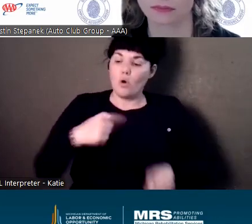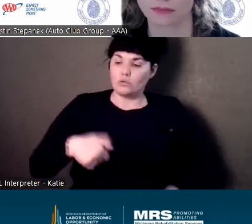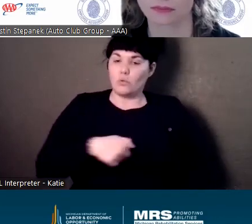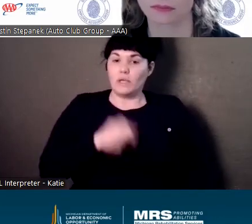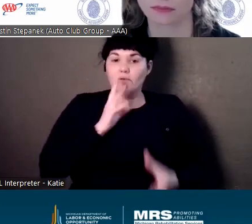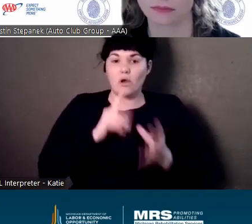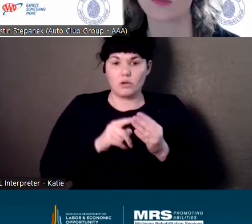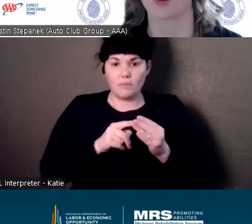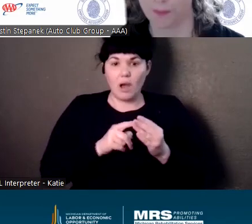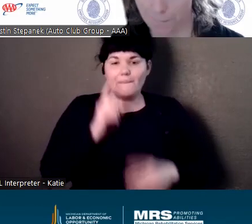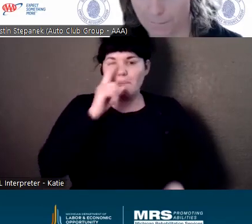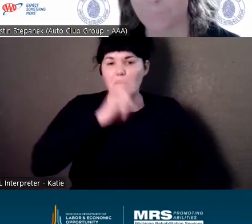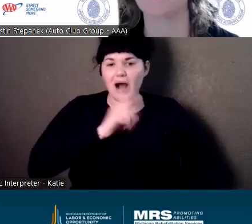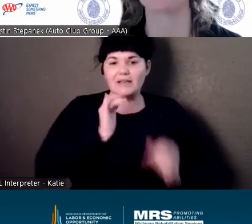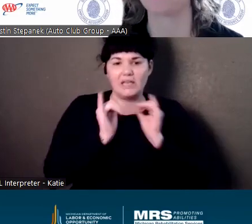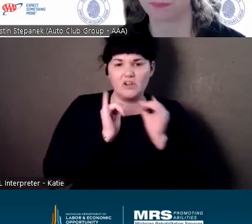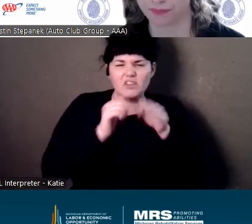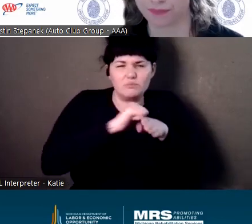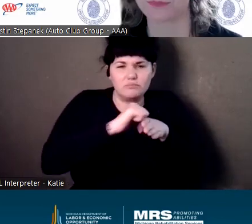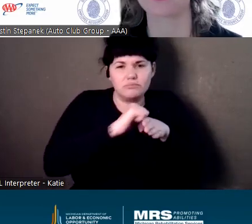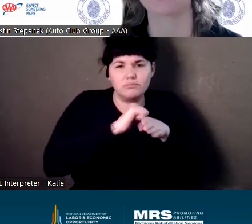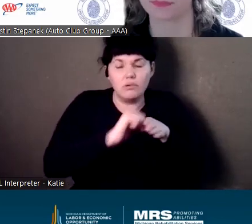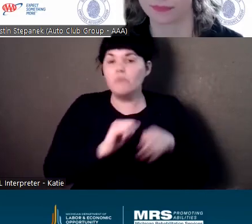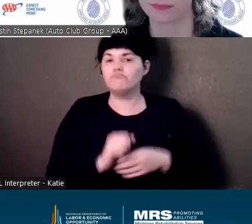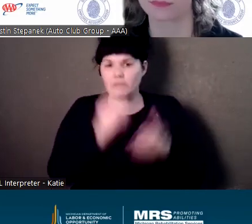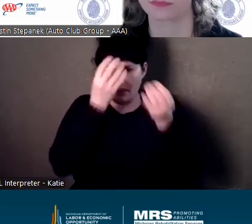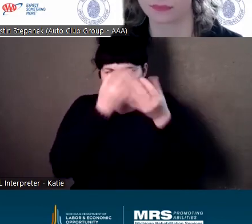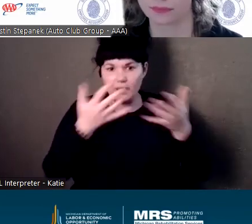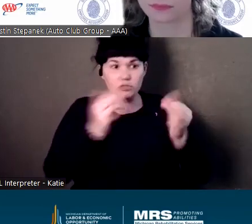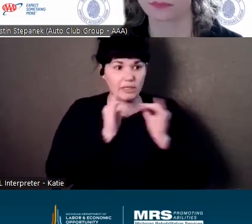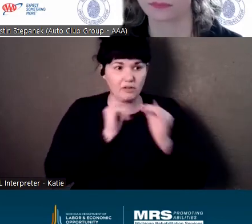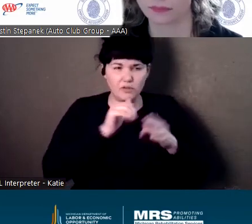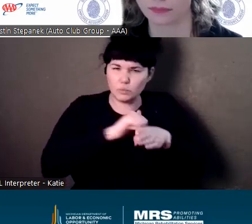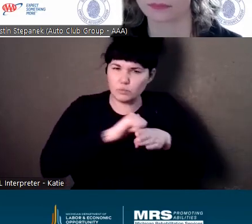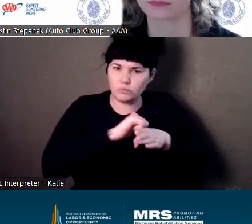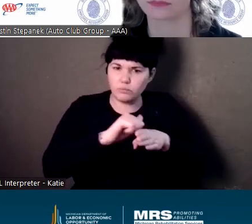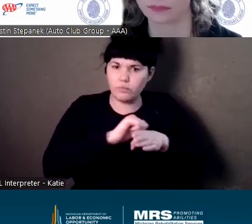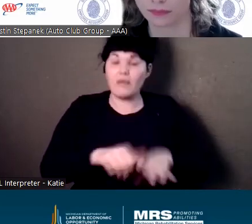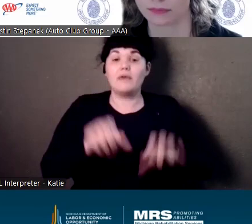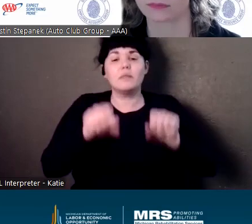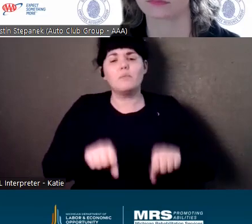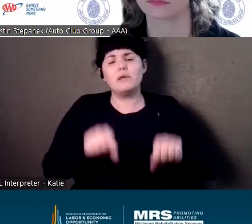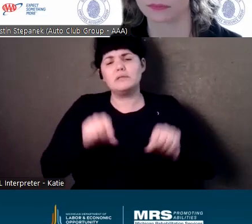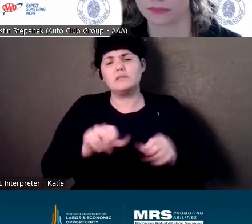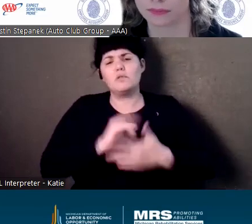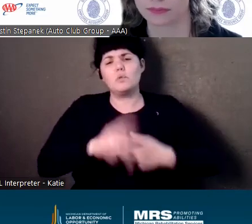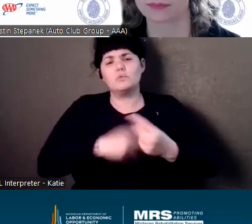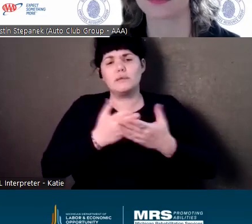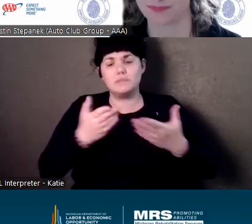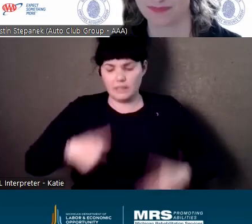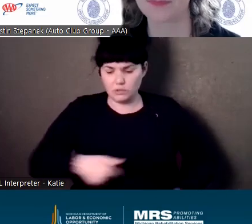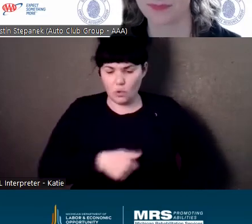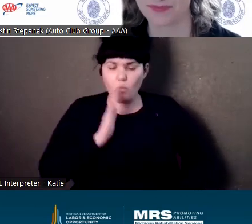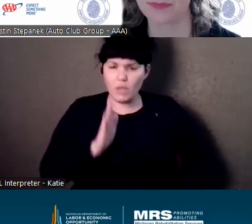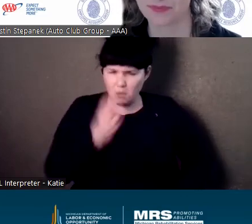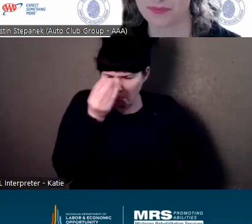mock interviews and informational interviews, the potential of things like that. So we will keep you posted, but did want you